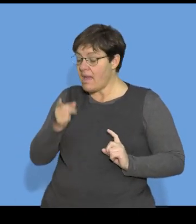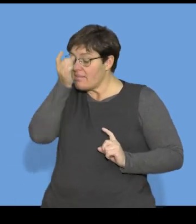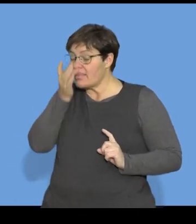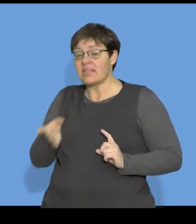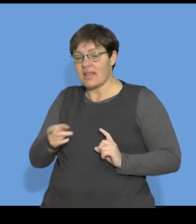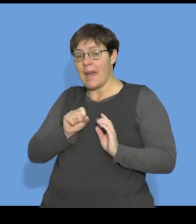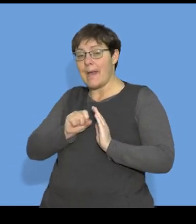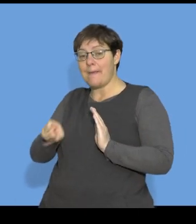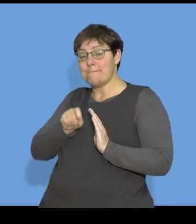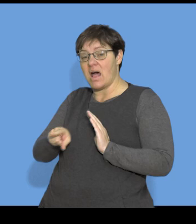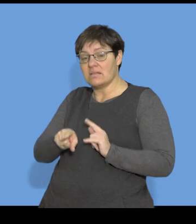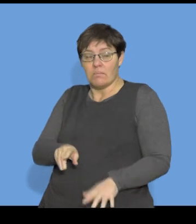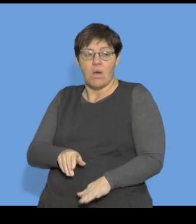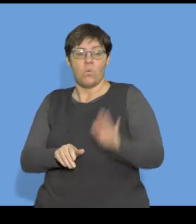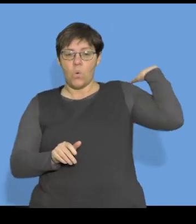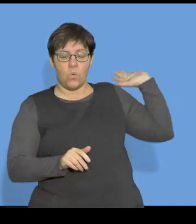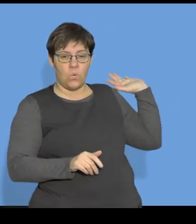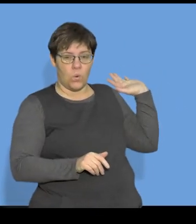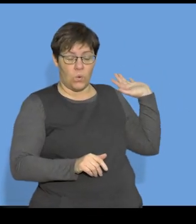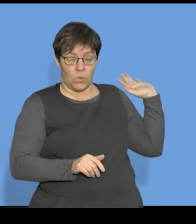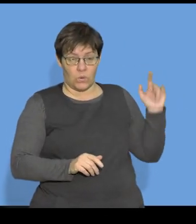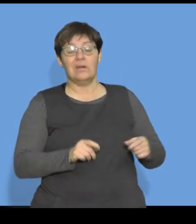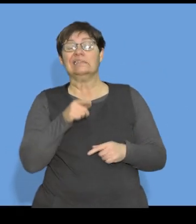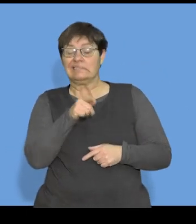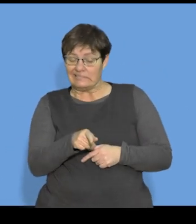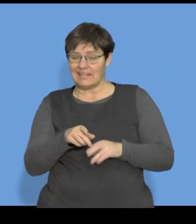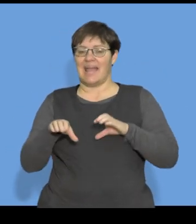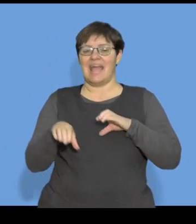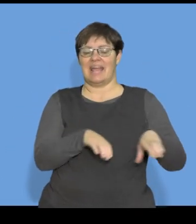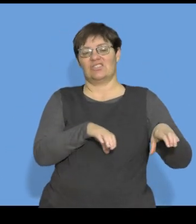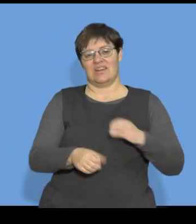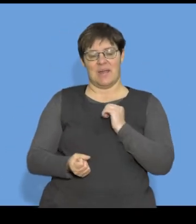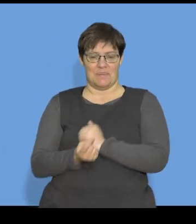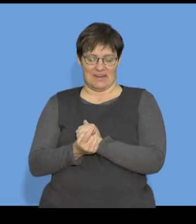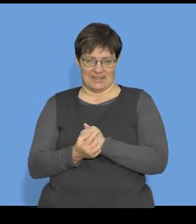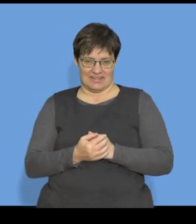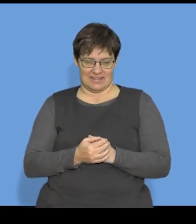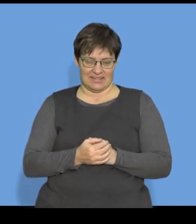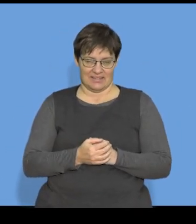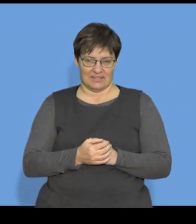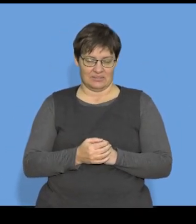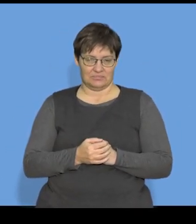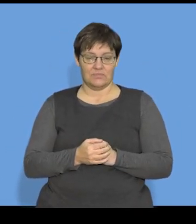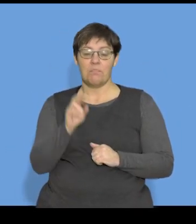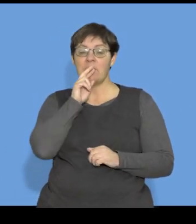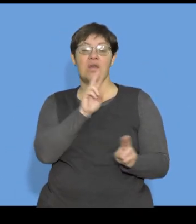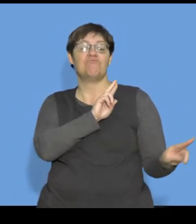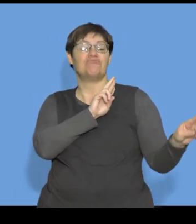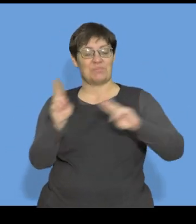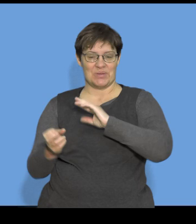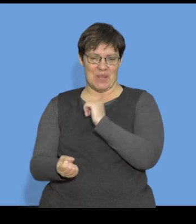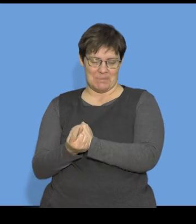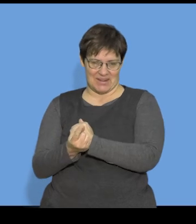of impulse and the action, meaning the